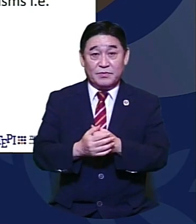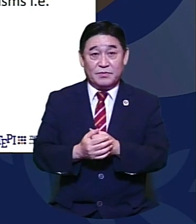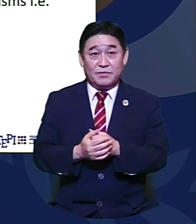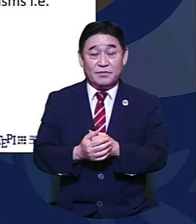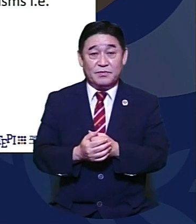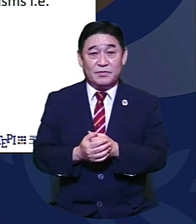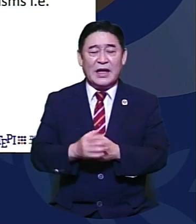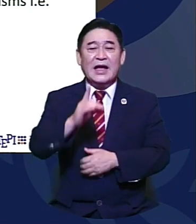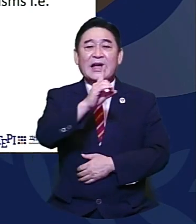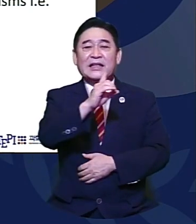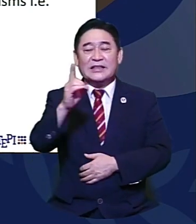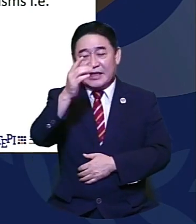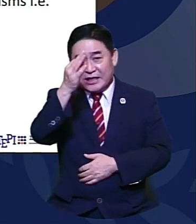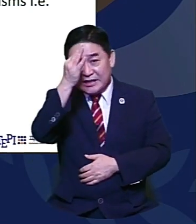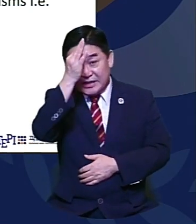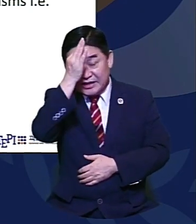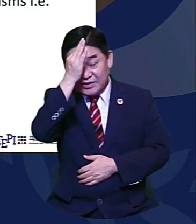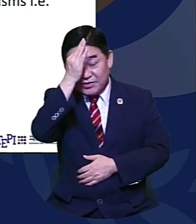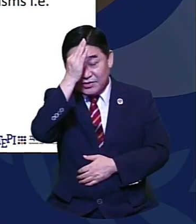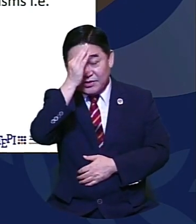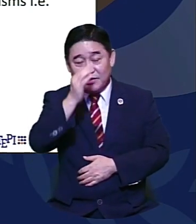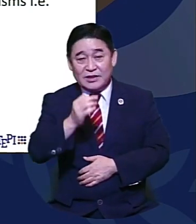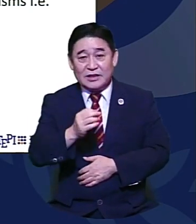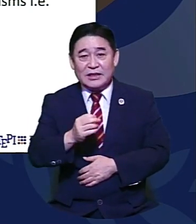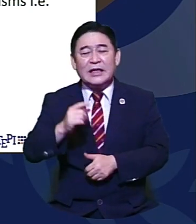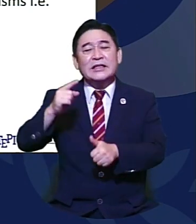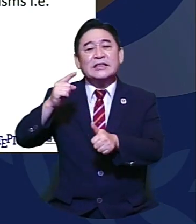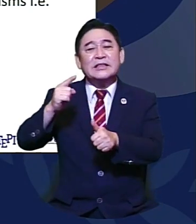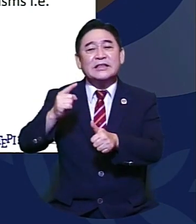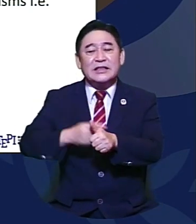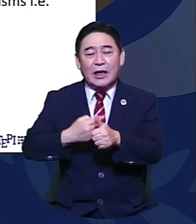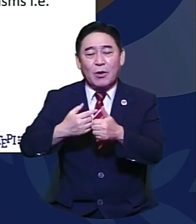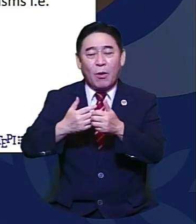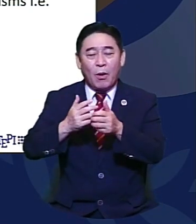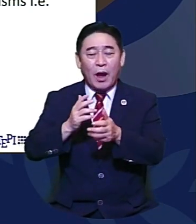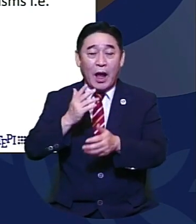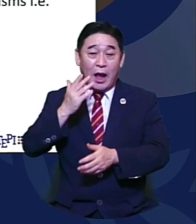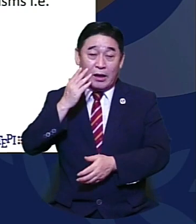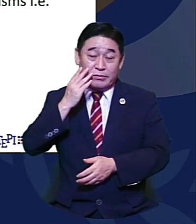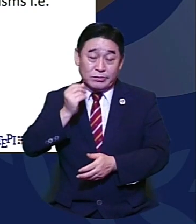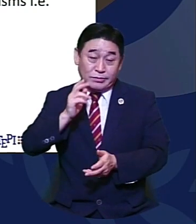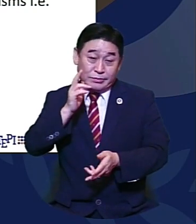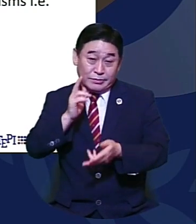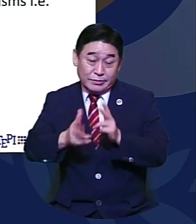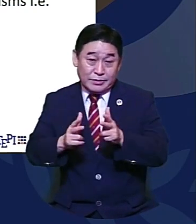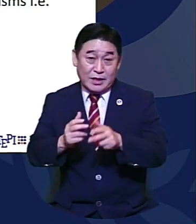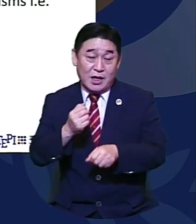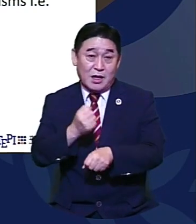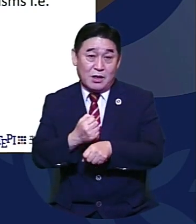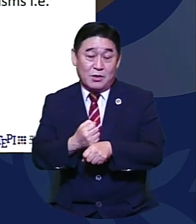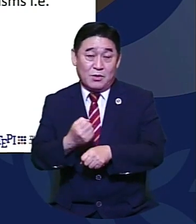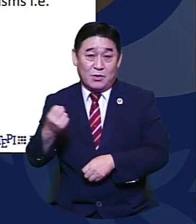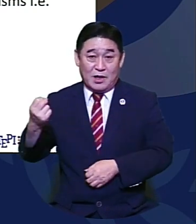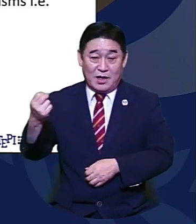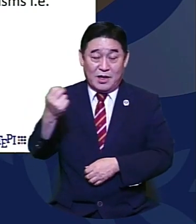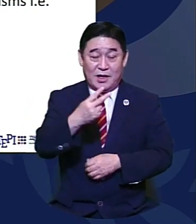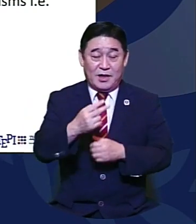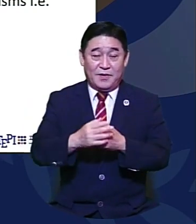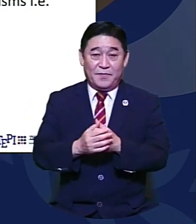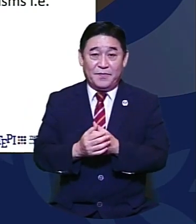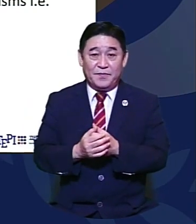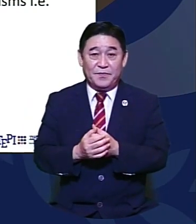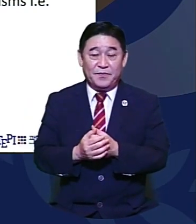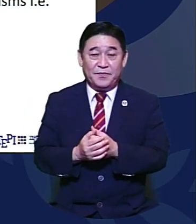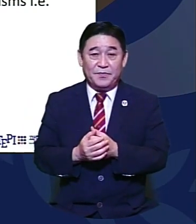with automation, may eradicate the opportunity of creating mass